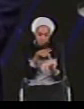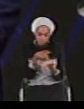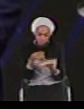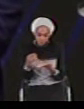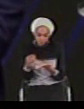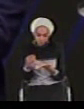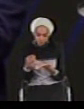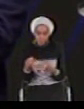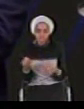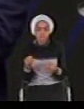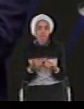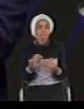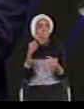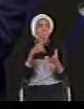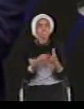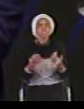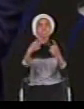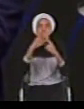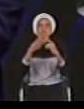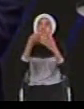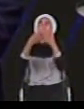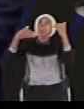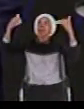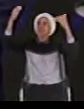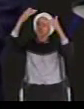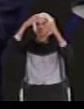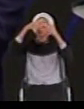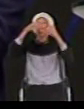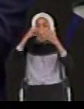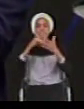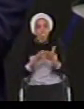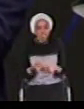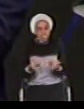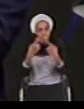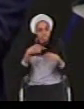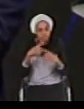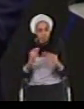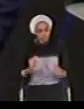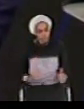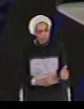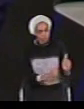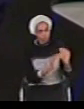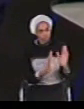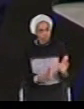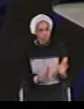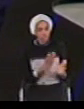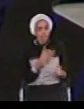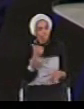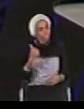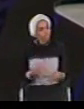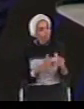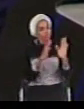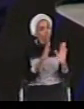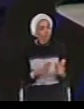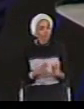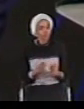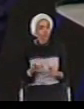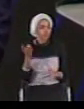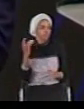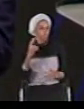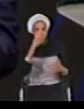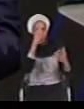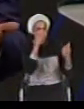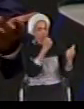it came from heaven, came to the apostles, and the apostles were faithful, and